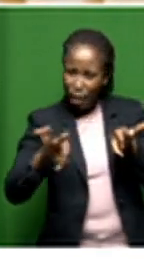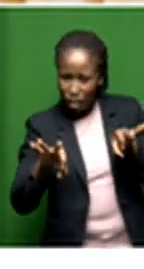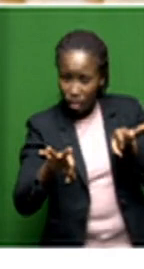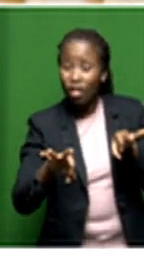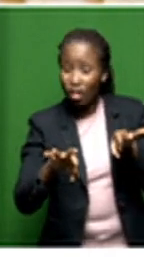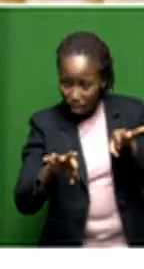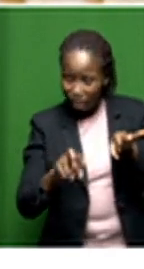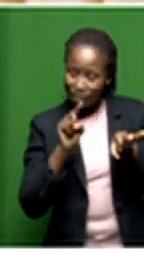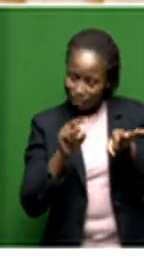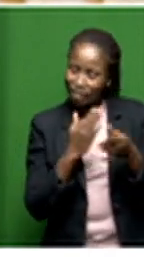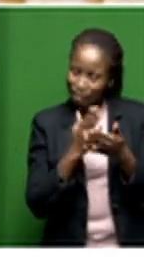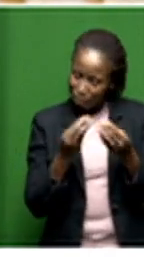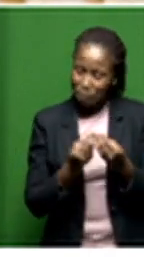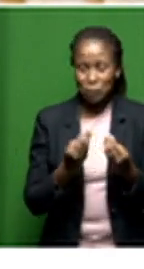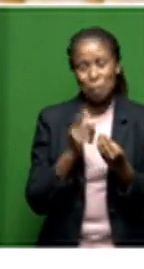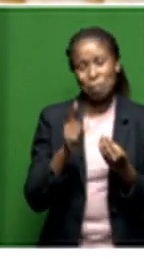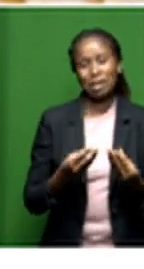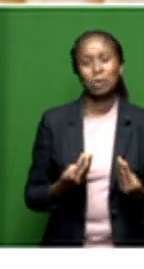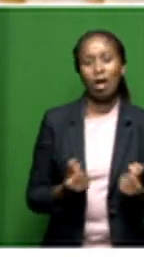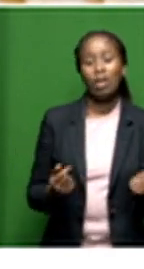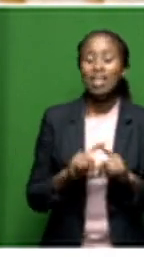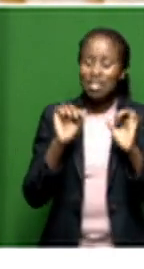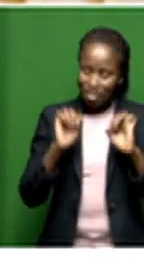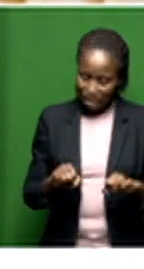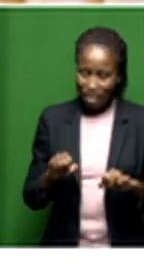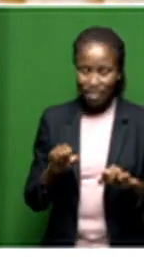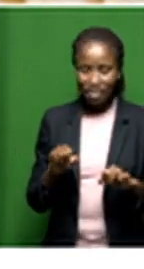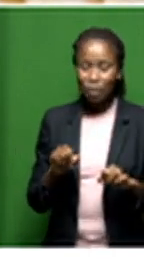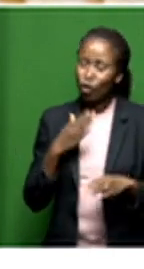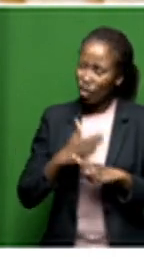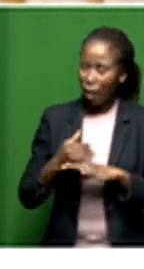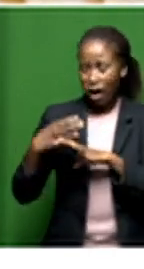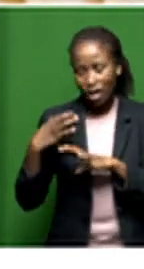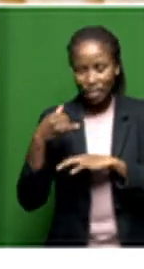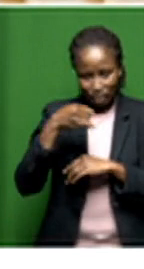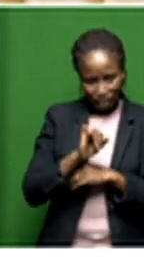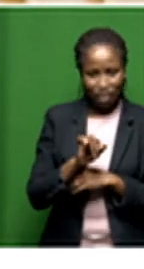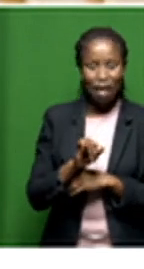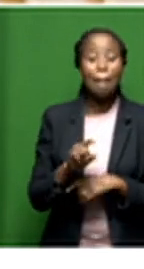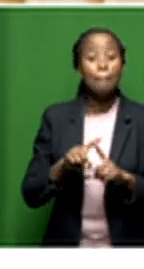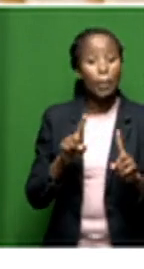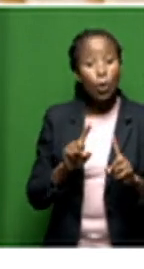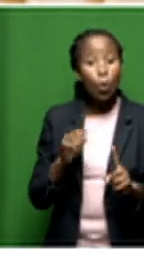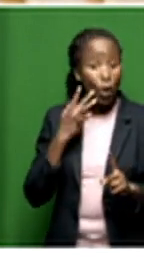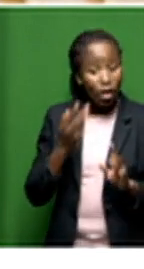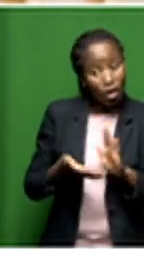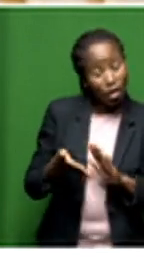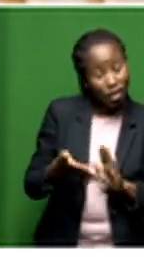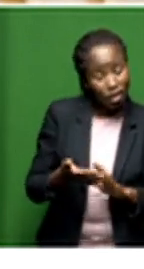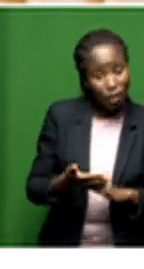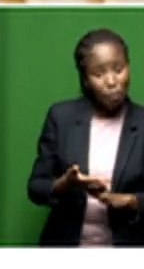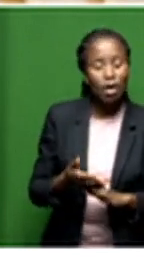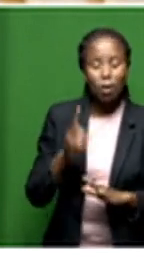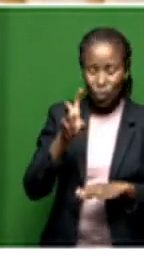to certainly address. But yes, there's a long way to go. But I think with our small steps and building on as we go along with